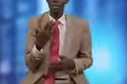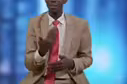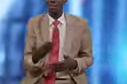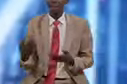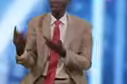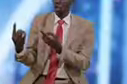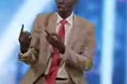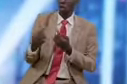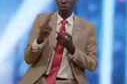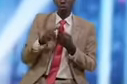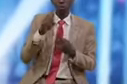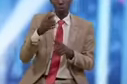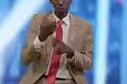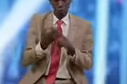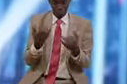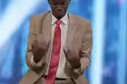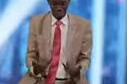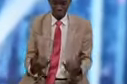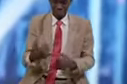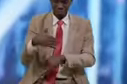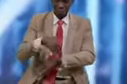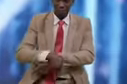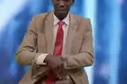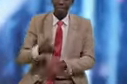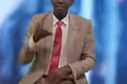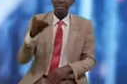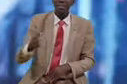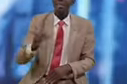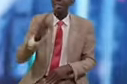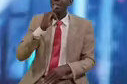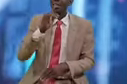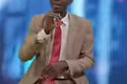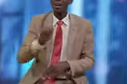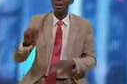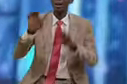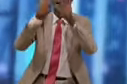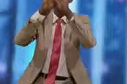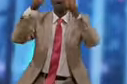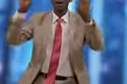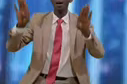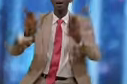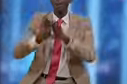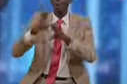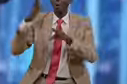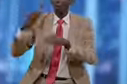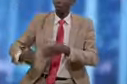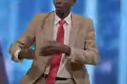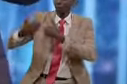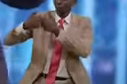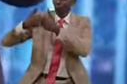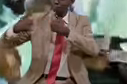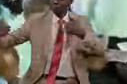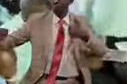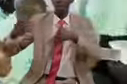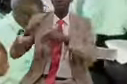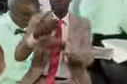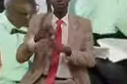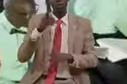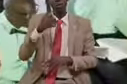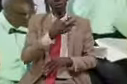from tonight, there is a wall of demarcation between you and the